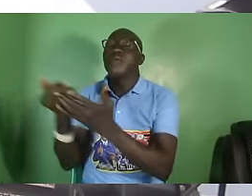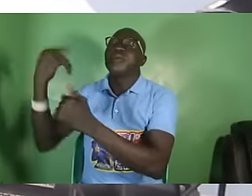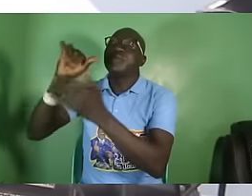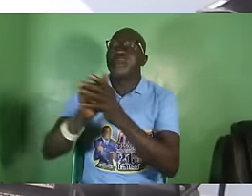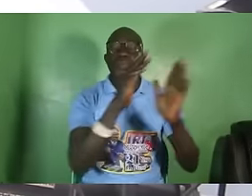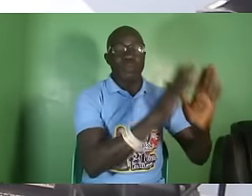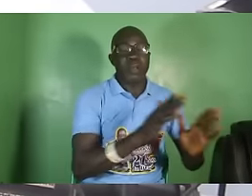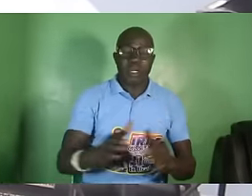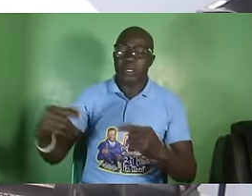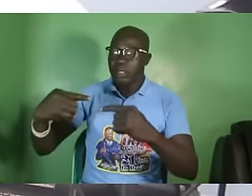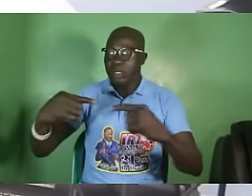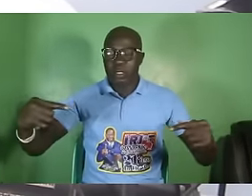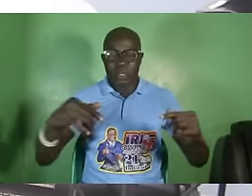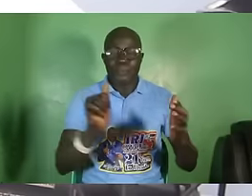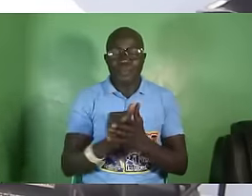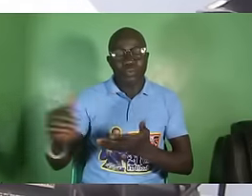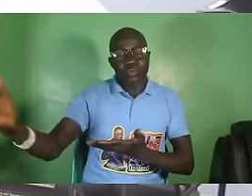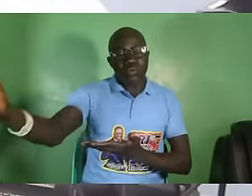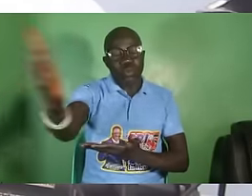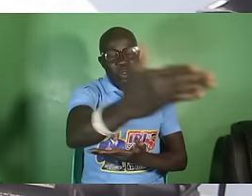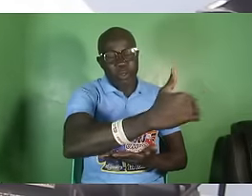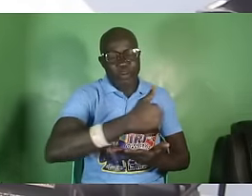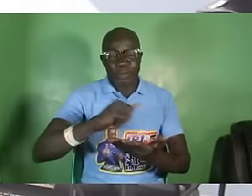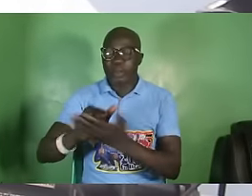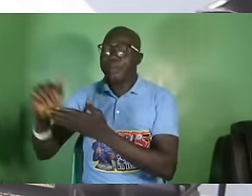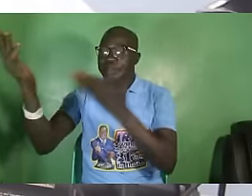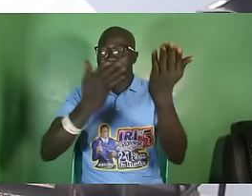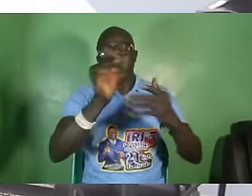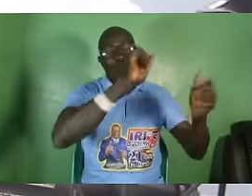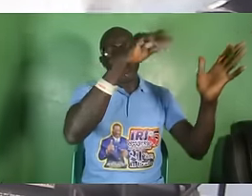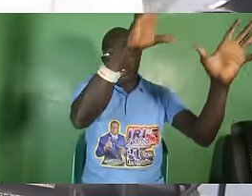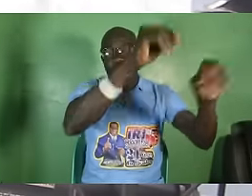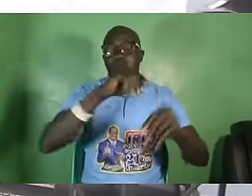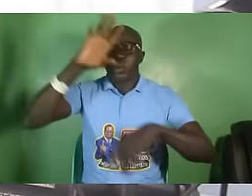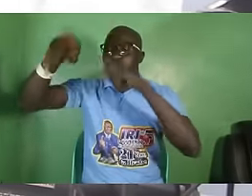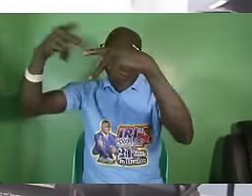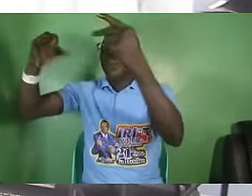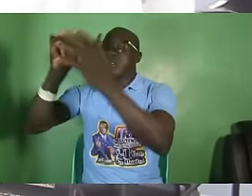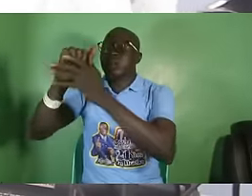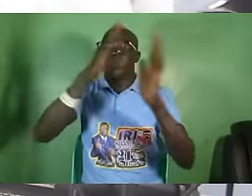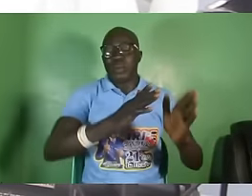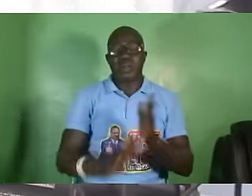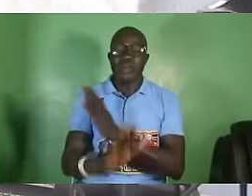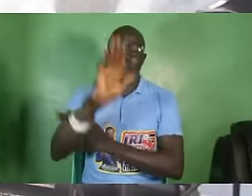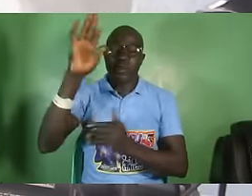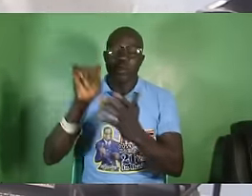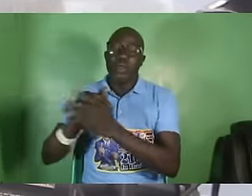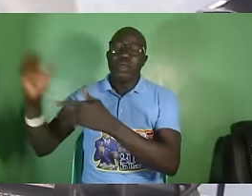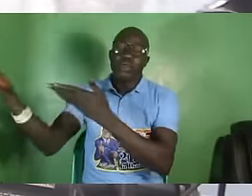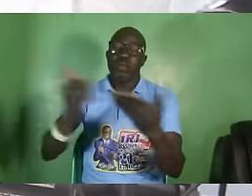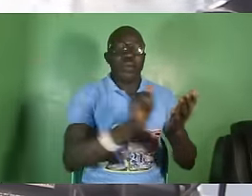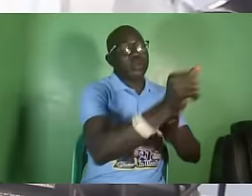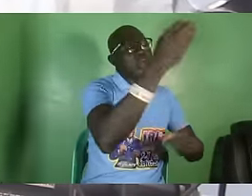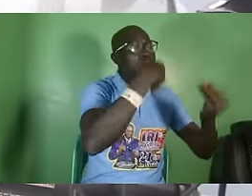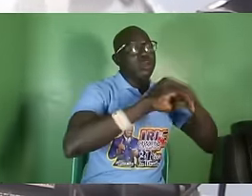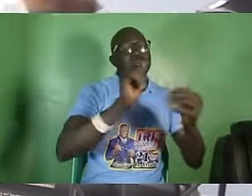The plan of Satan. Lati ko oleru abi ko oleru. Enslave you or take your property. Eto Olorun lele. This is the plan of God. To gbe eto Satan